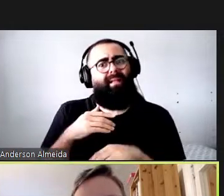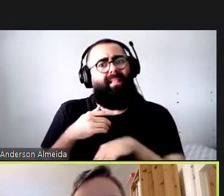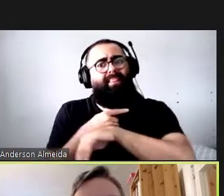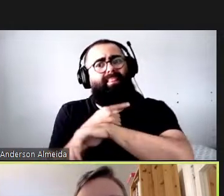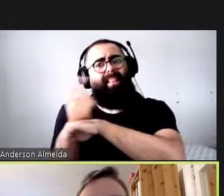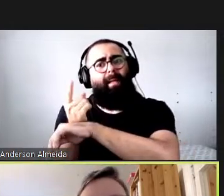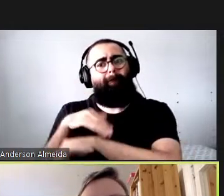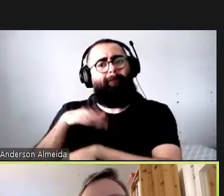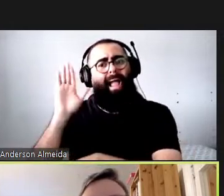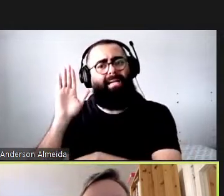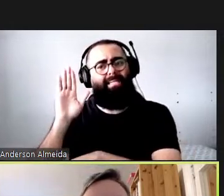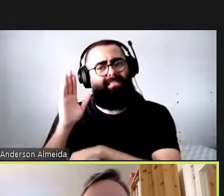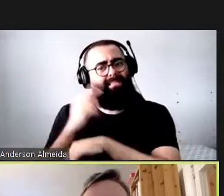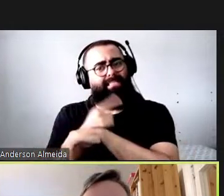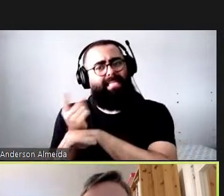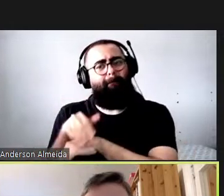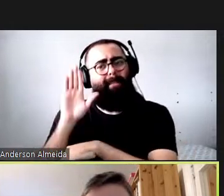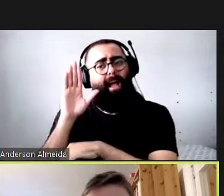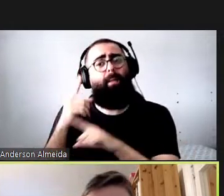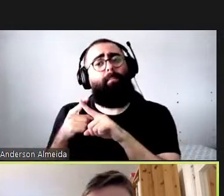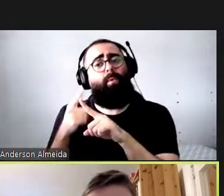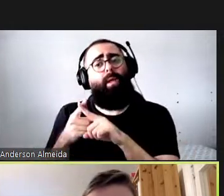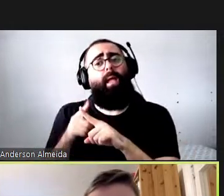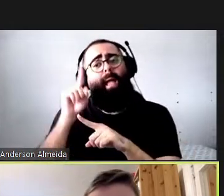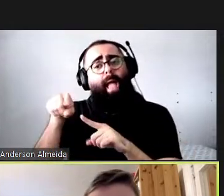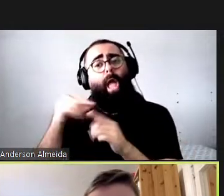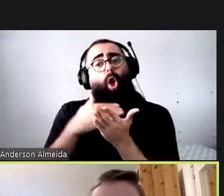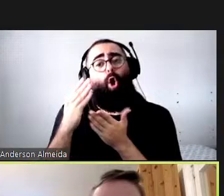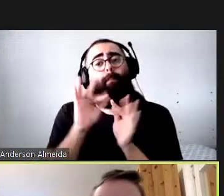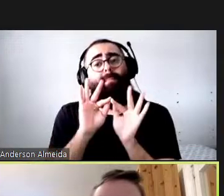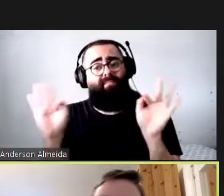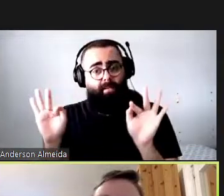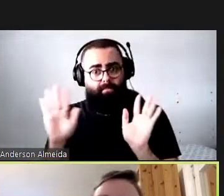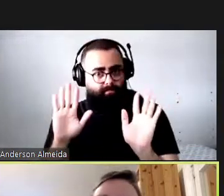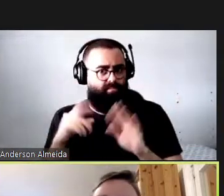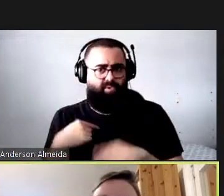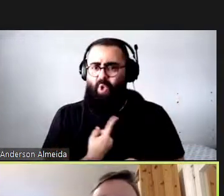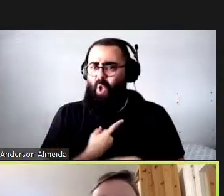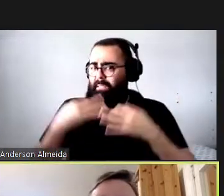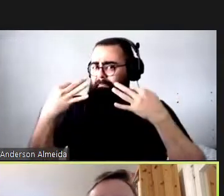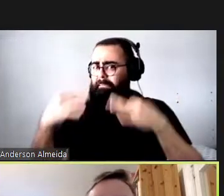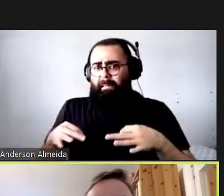differently, which we're not sure how to interpret.